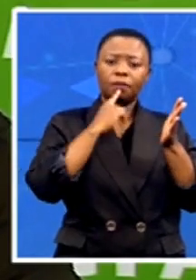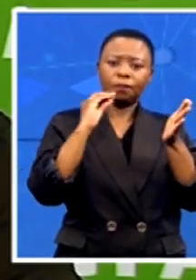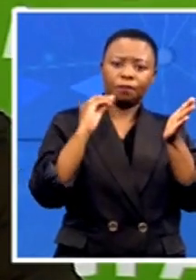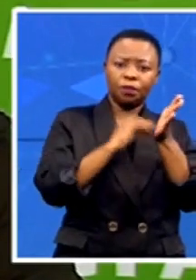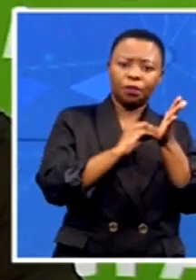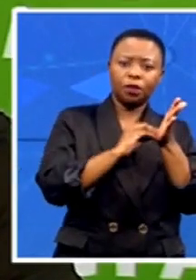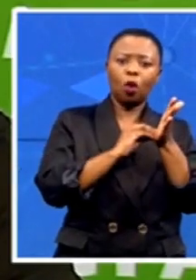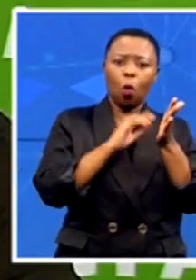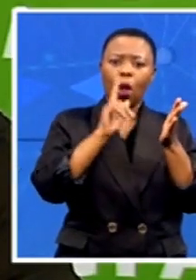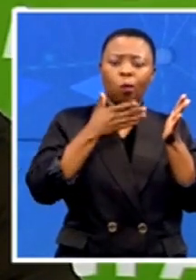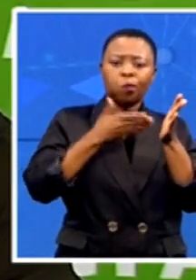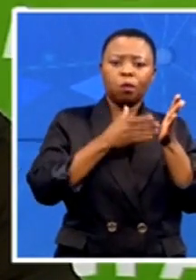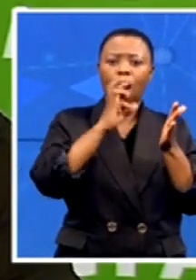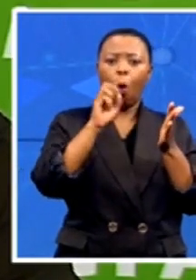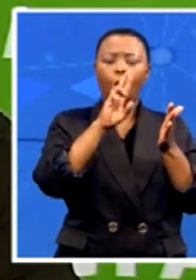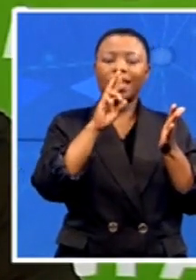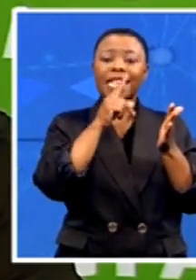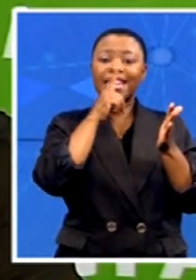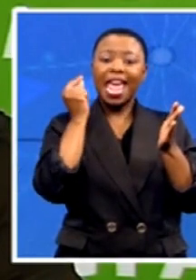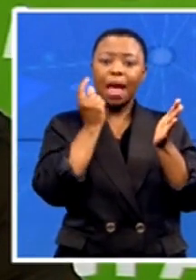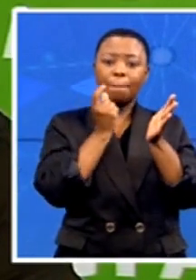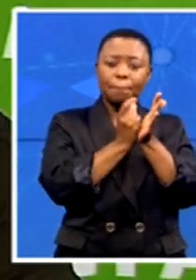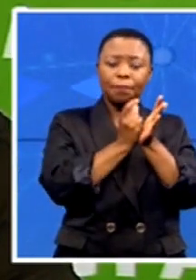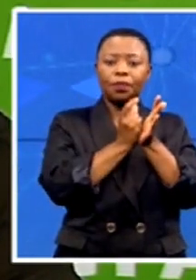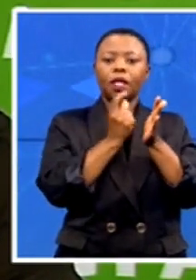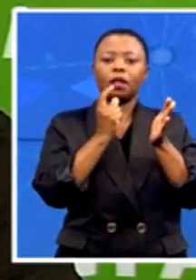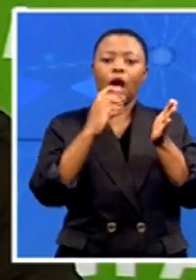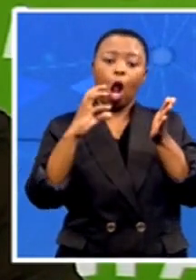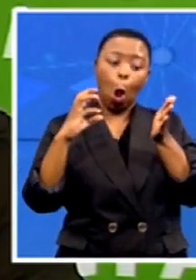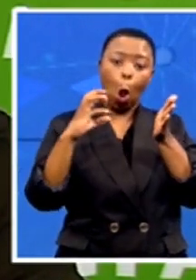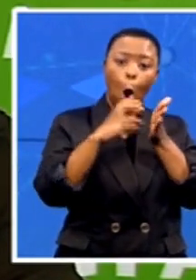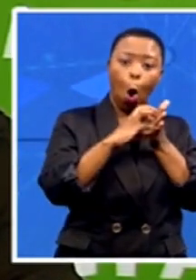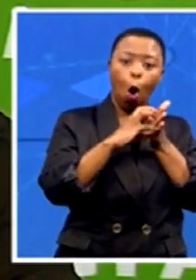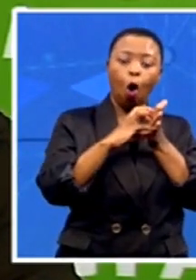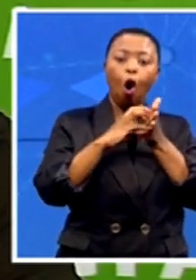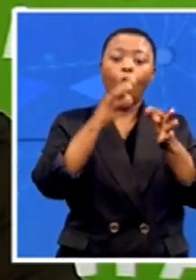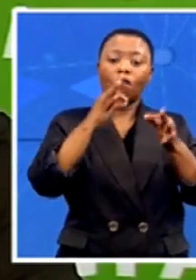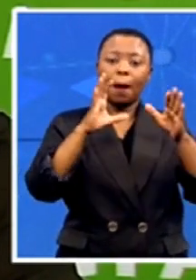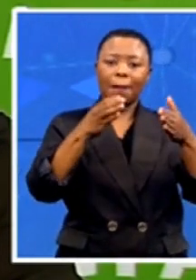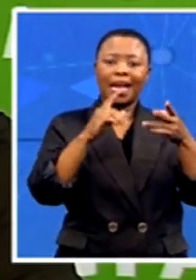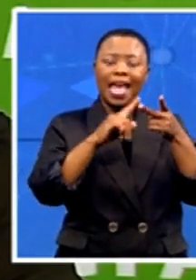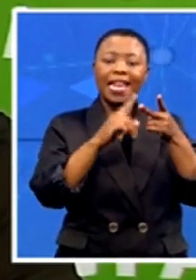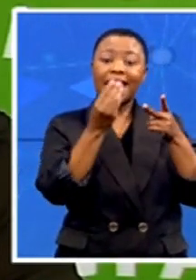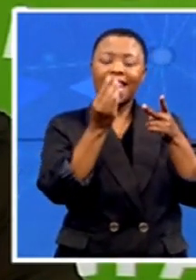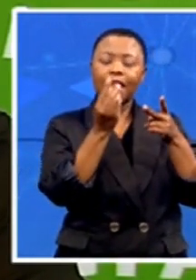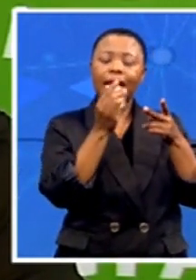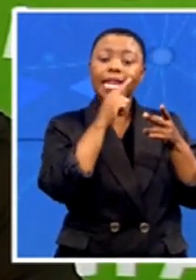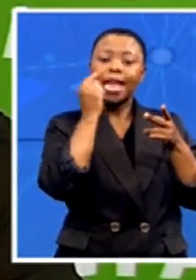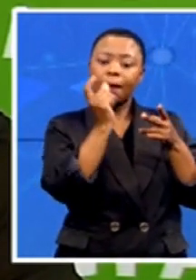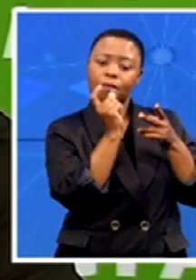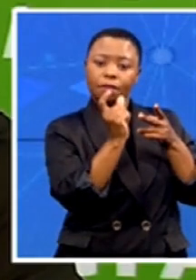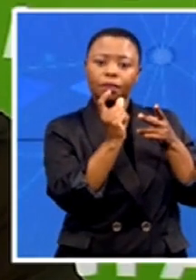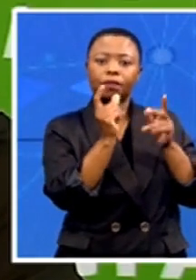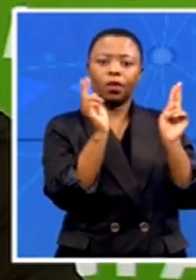name, the logo of the party, and the abbreviated name of the party. So 3 identifiers for which voters must identify